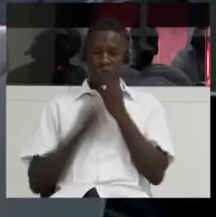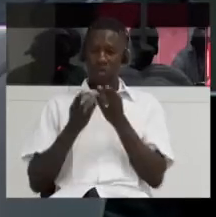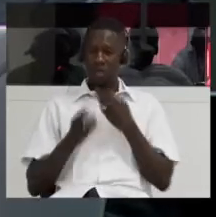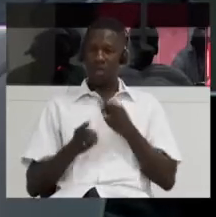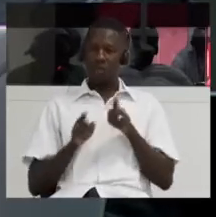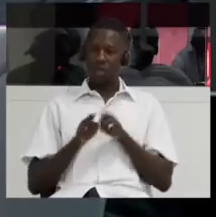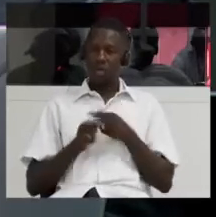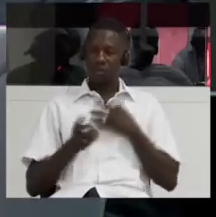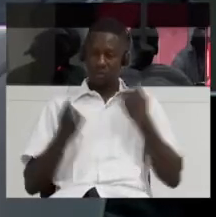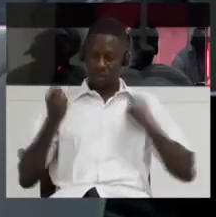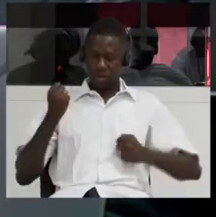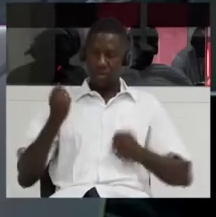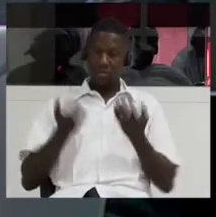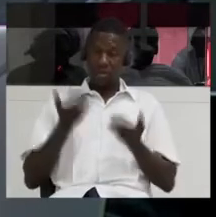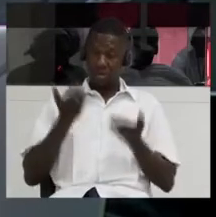it weighs about 8 kilos.